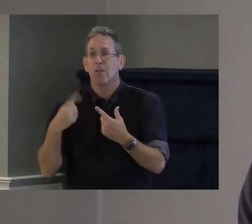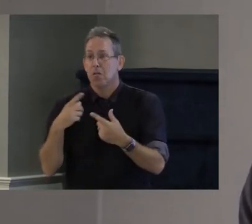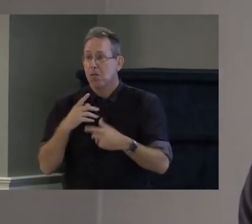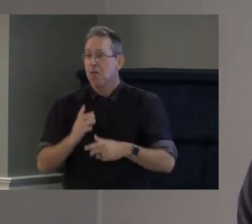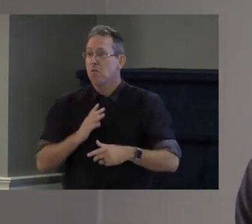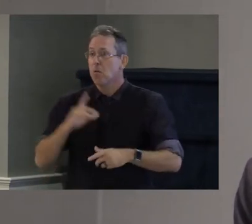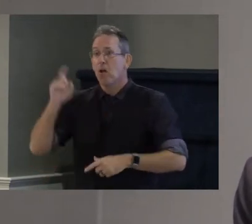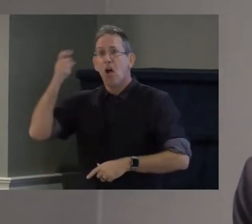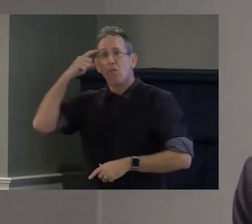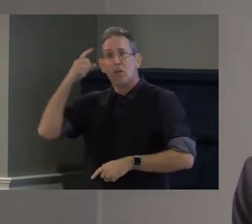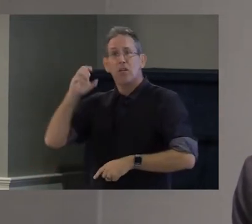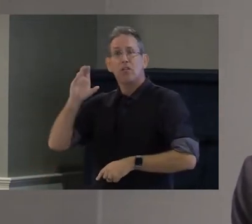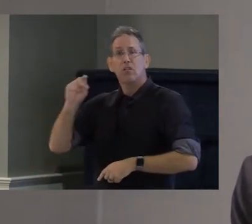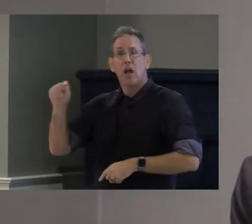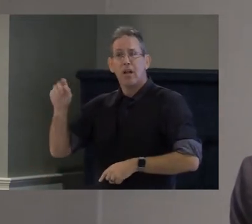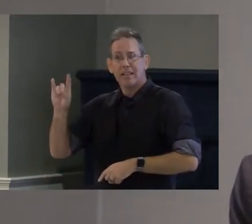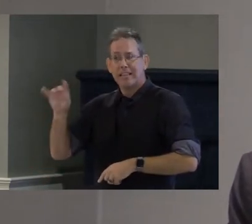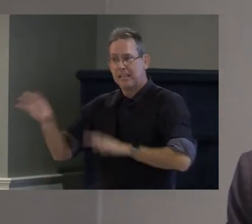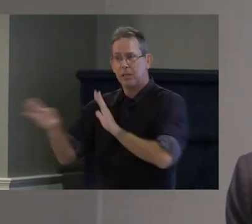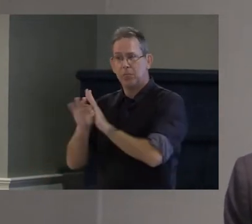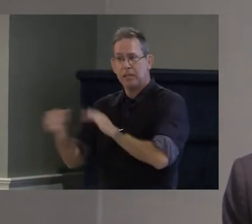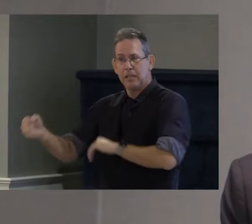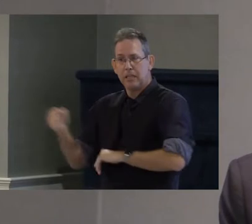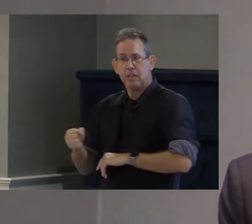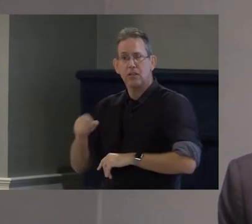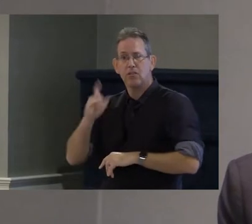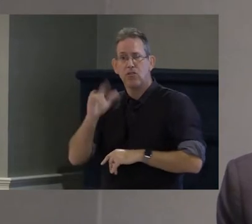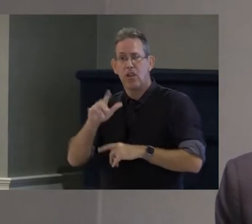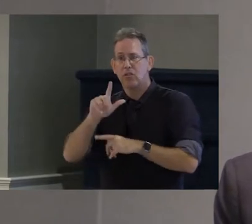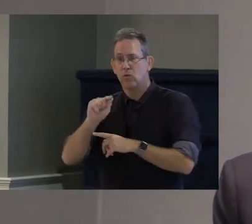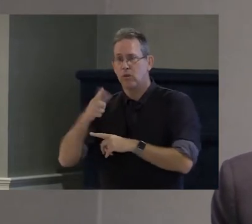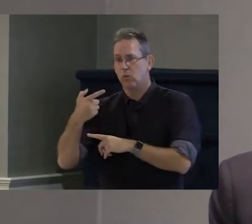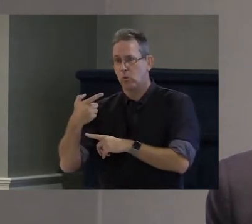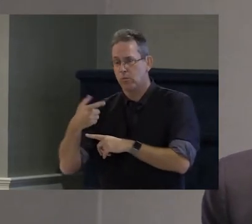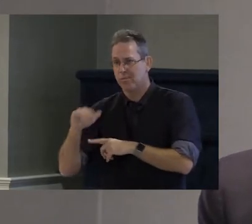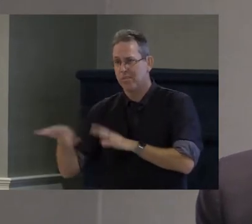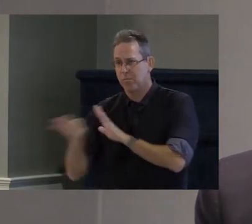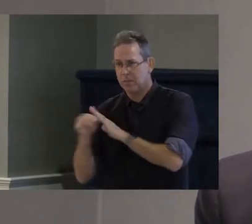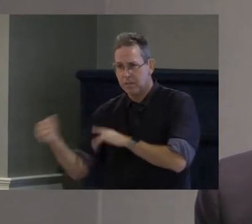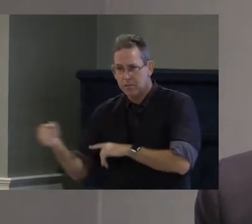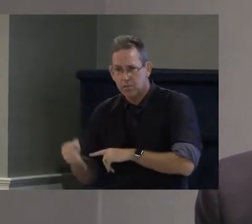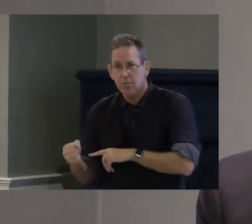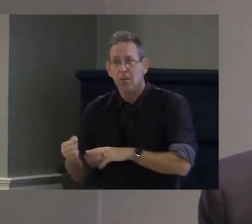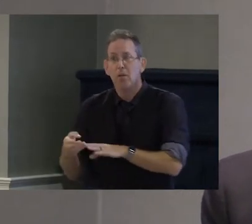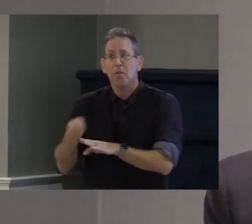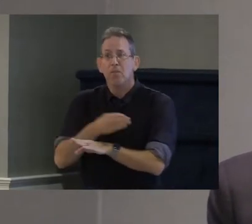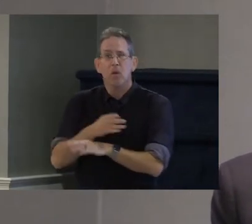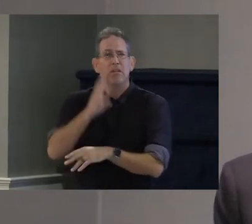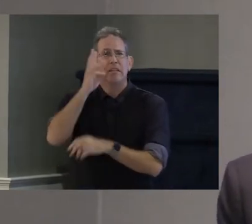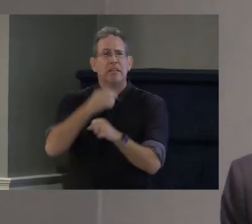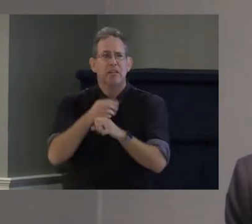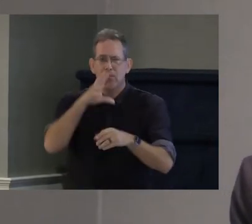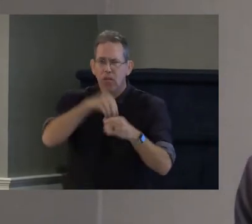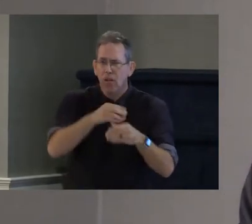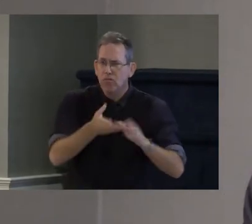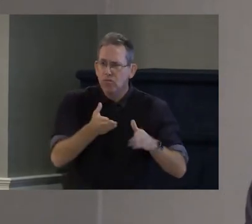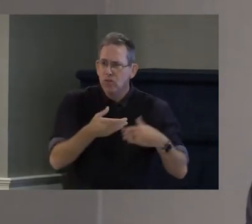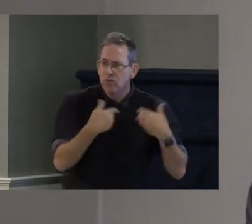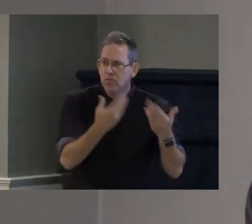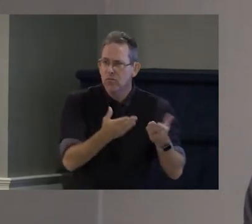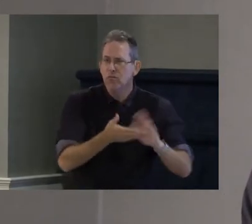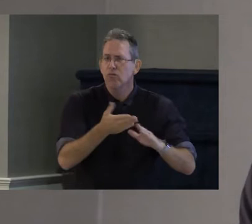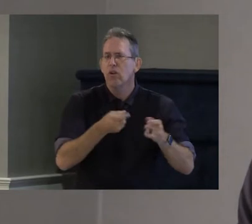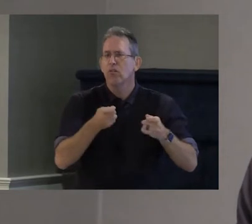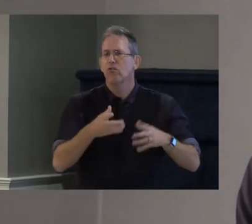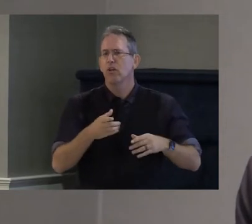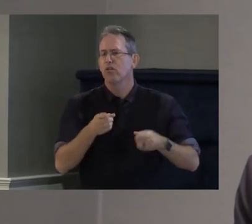DALE commissioner in July 2021. She previously spent 6 years as DALE's director of operation, most recently leading the department's